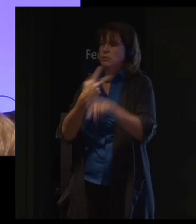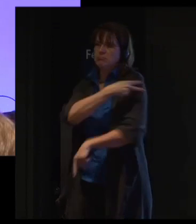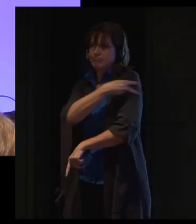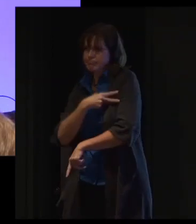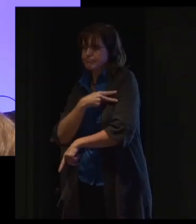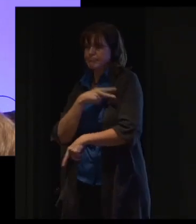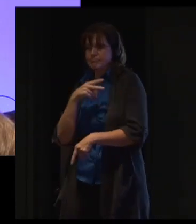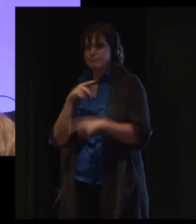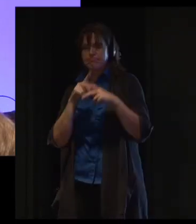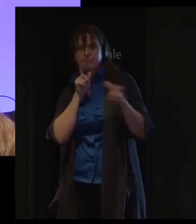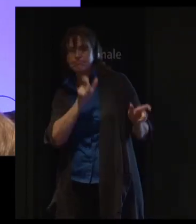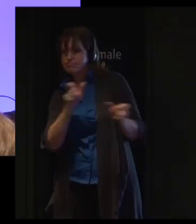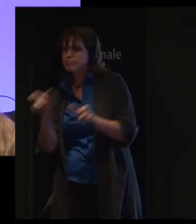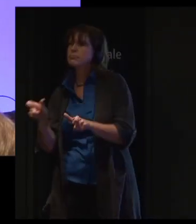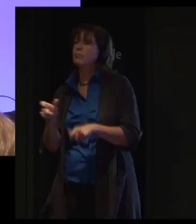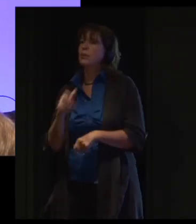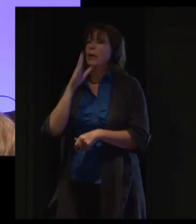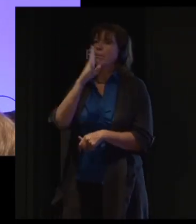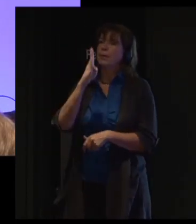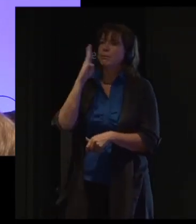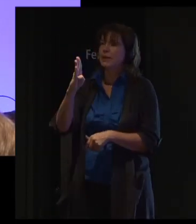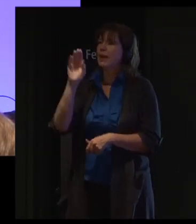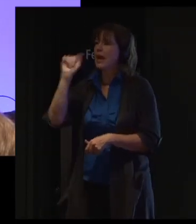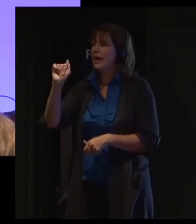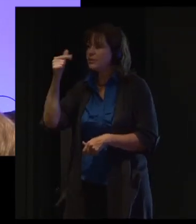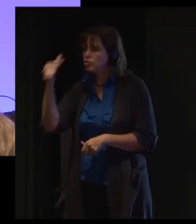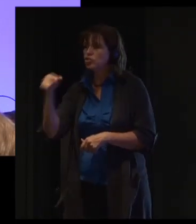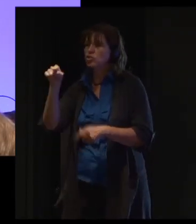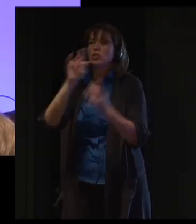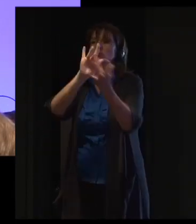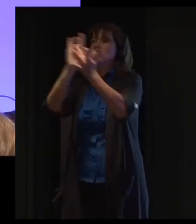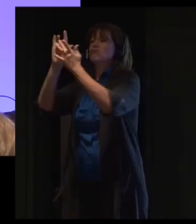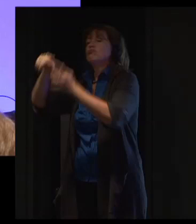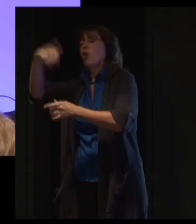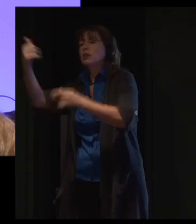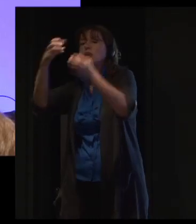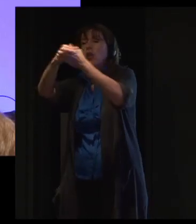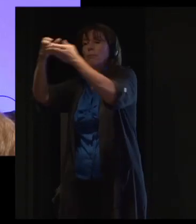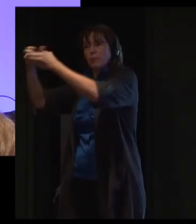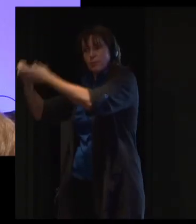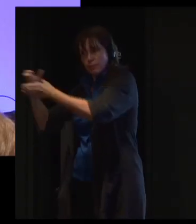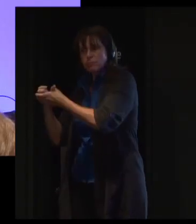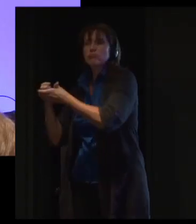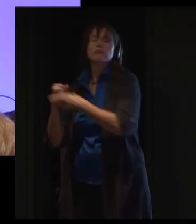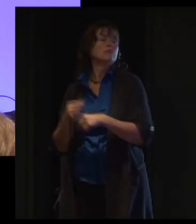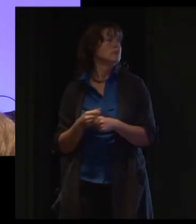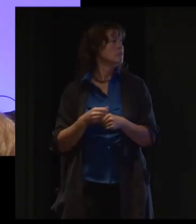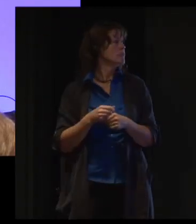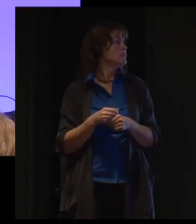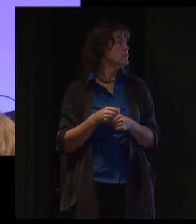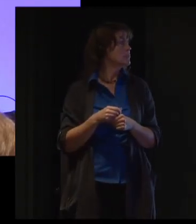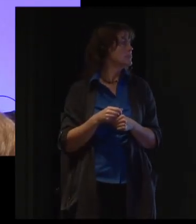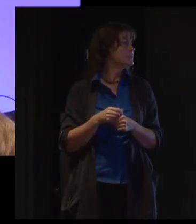with the BBAG in terms of contact to other football clubs, and the